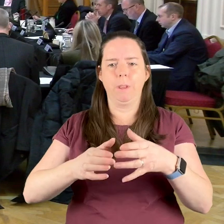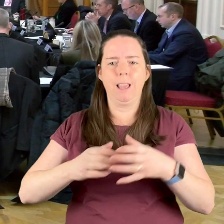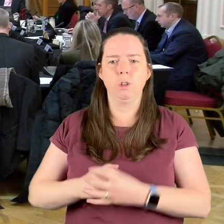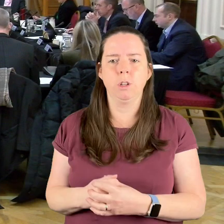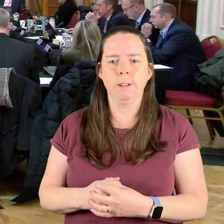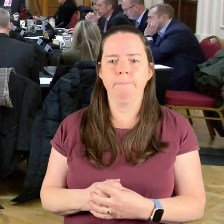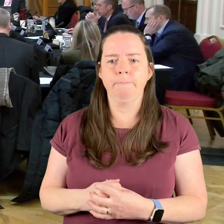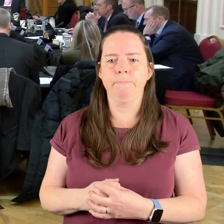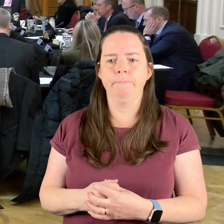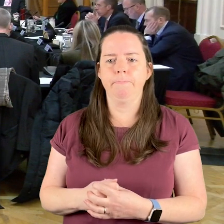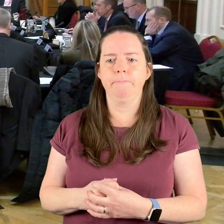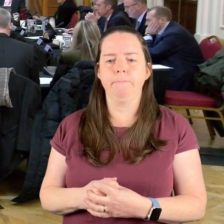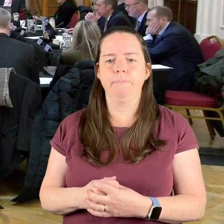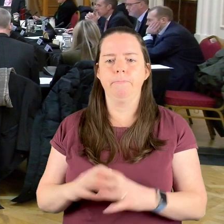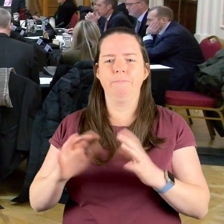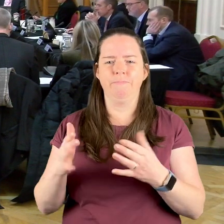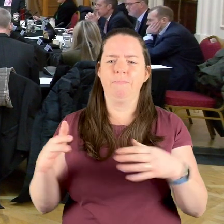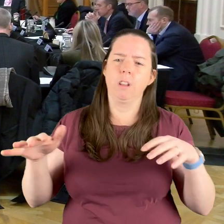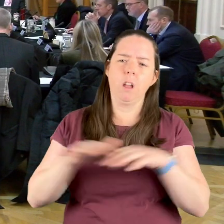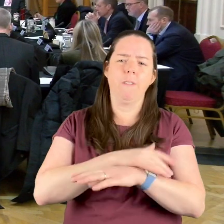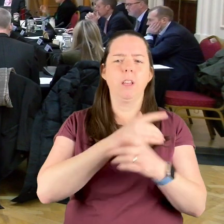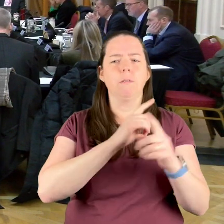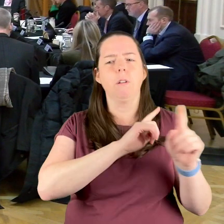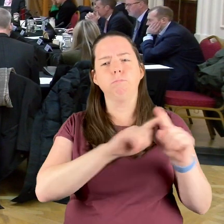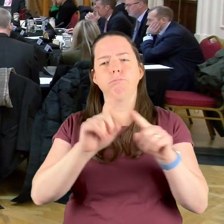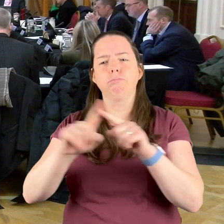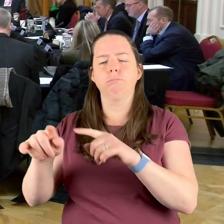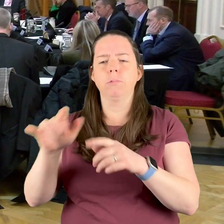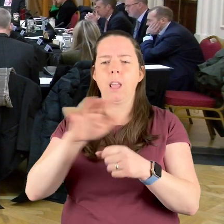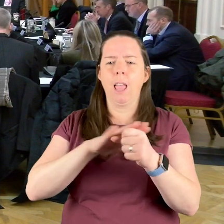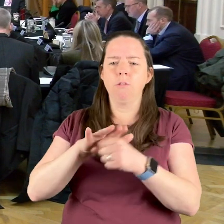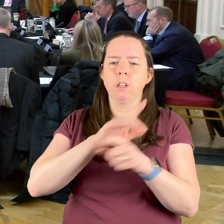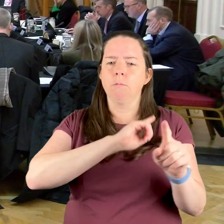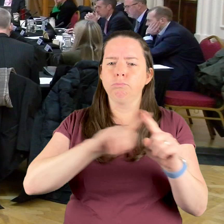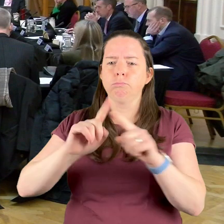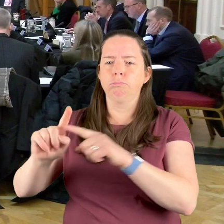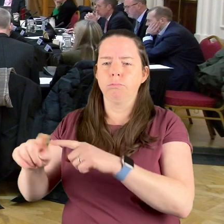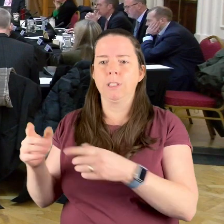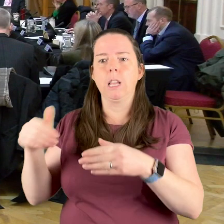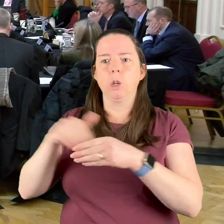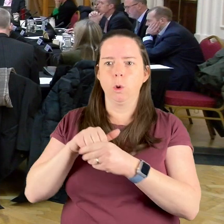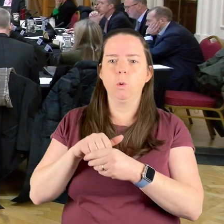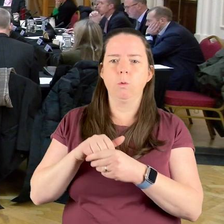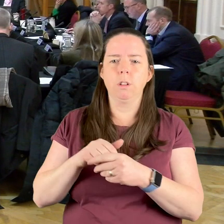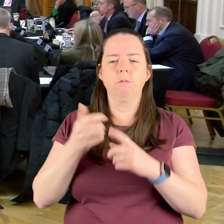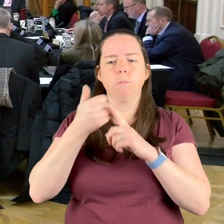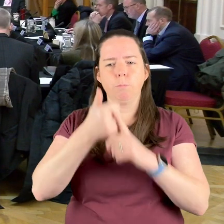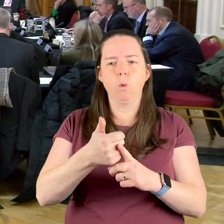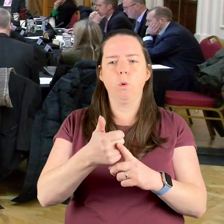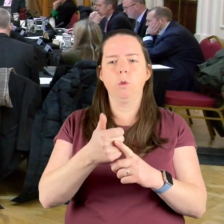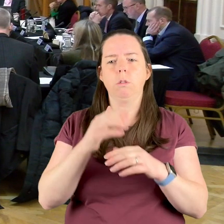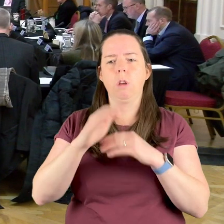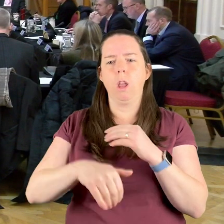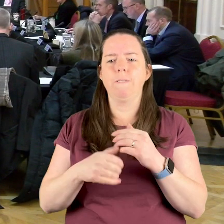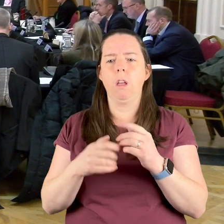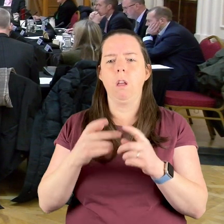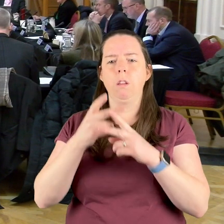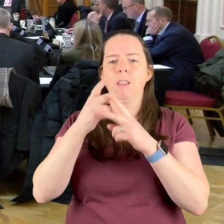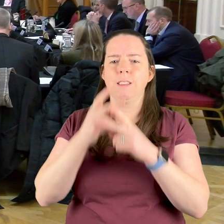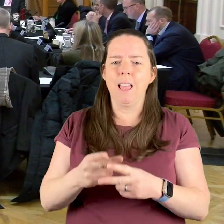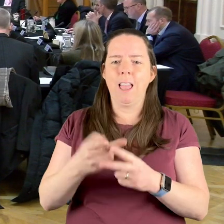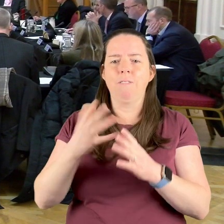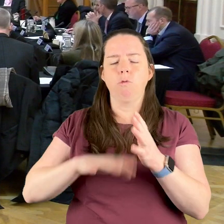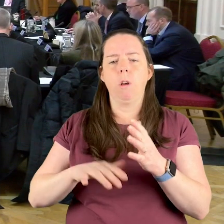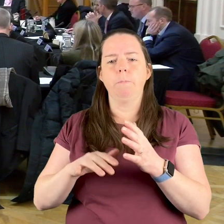for our local populations. And it covers a vast array of areas. It includes a lot